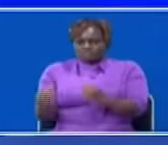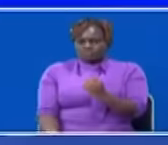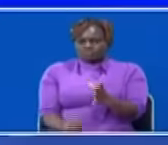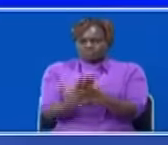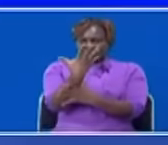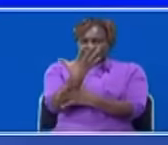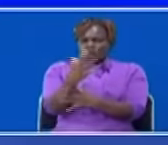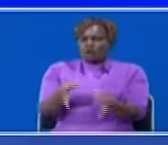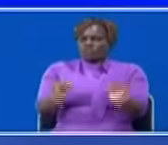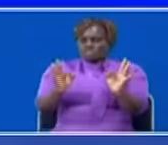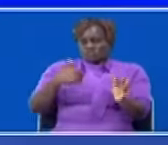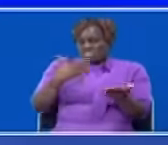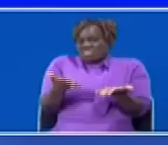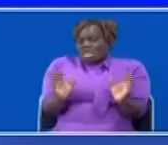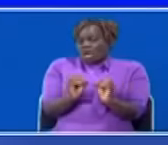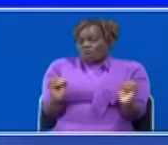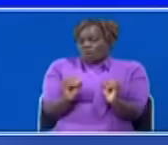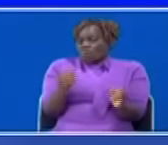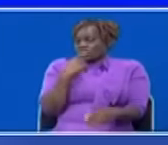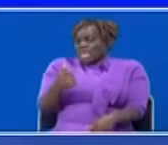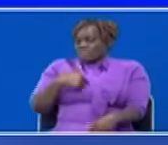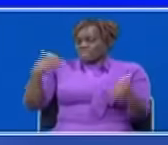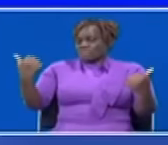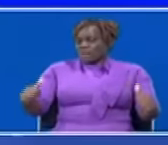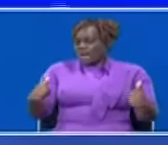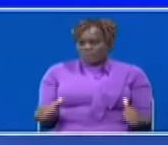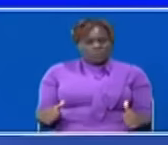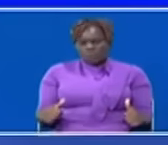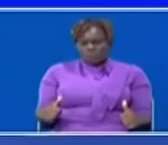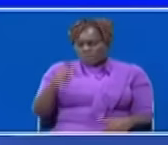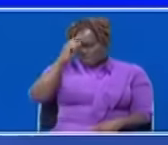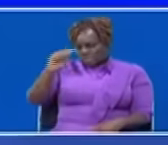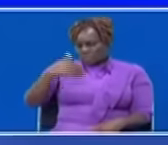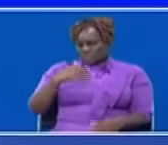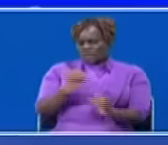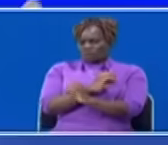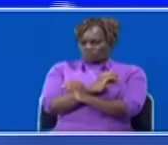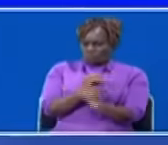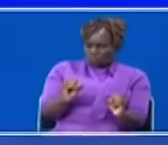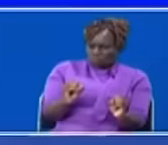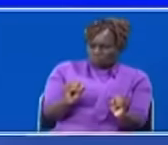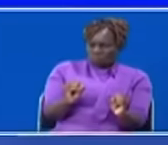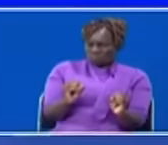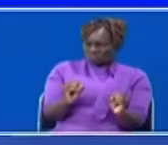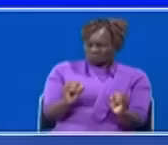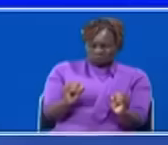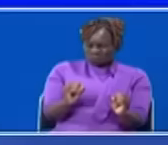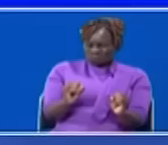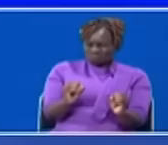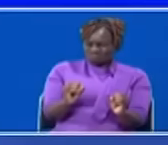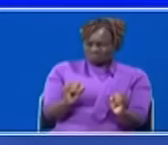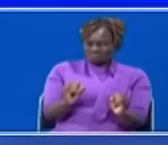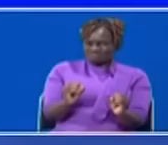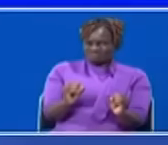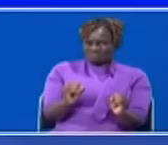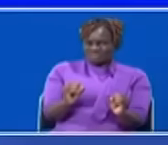party officials in my absence mm-hmm. without having informed me? It is disrespectful, and it's discourteous, and